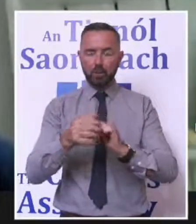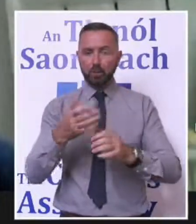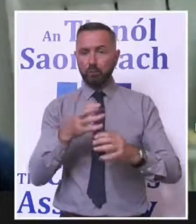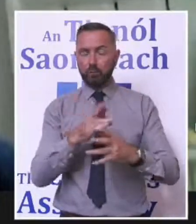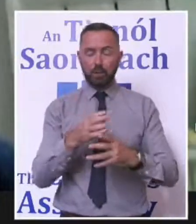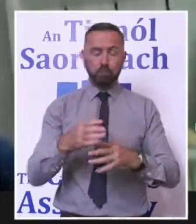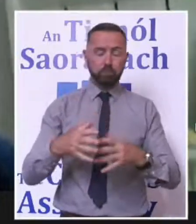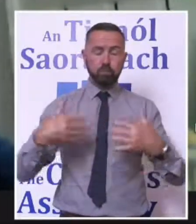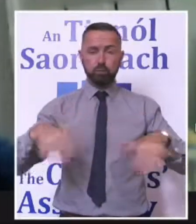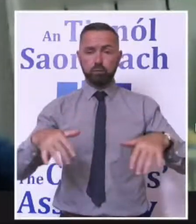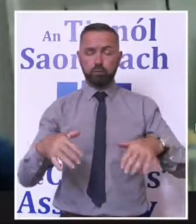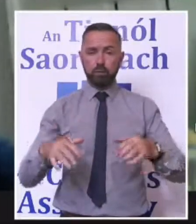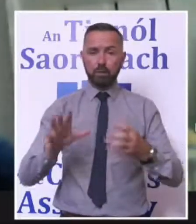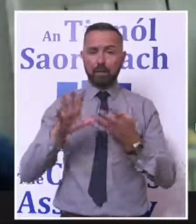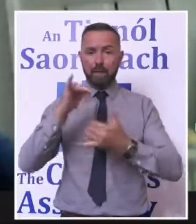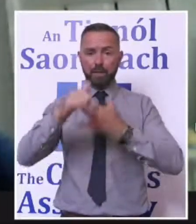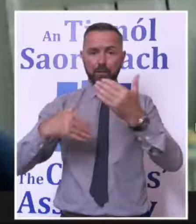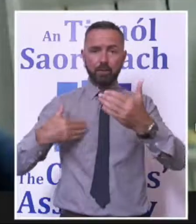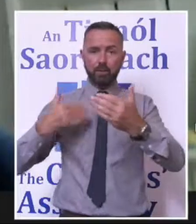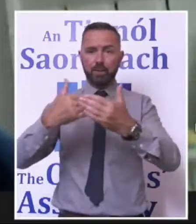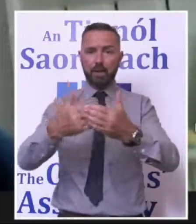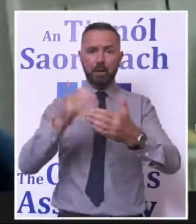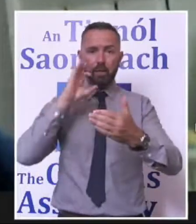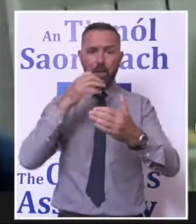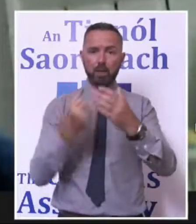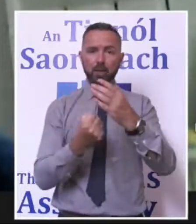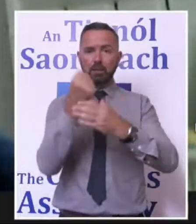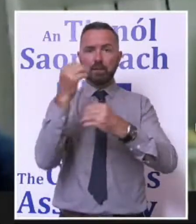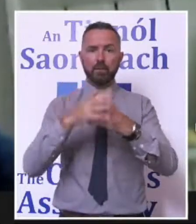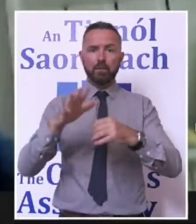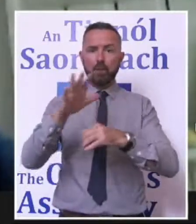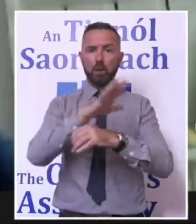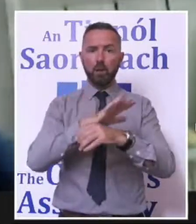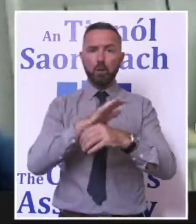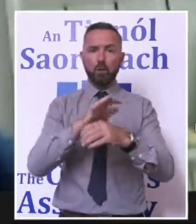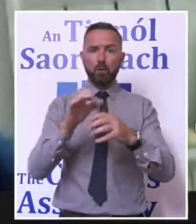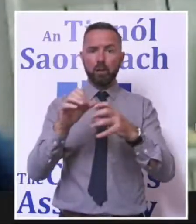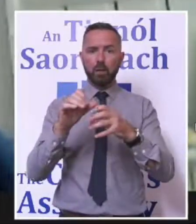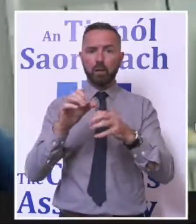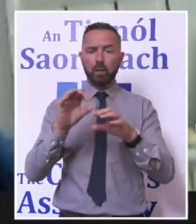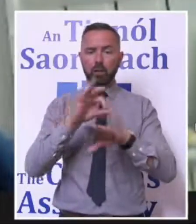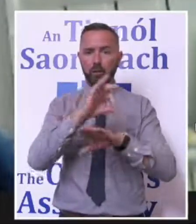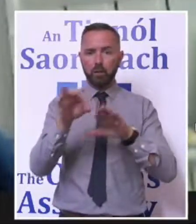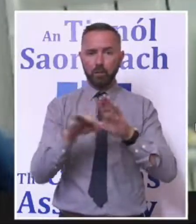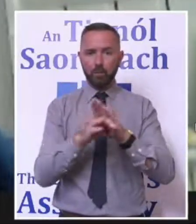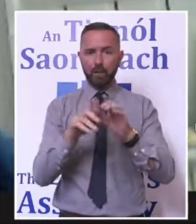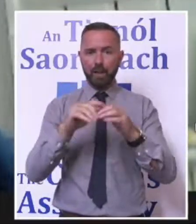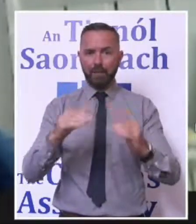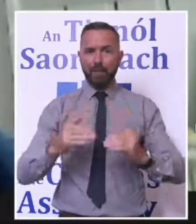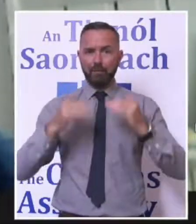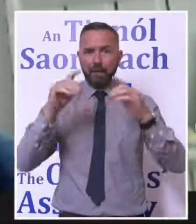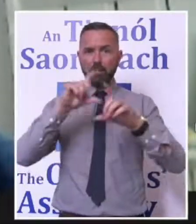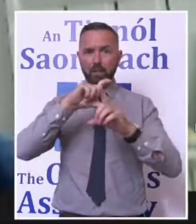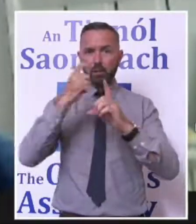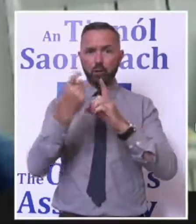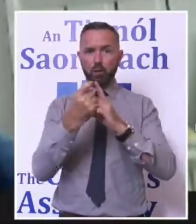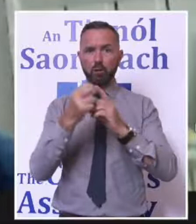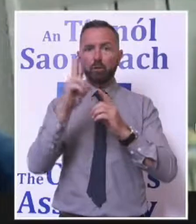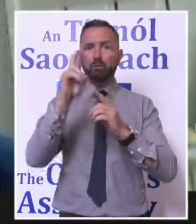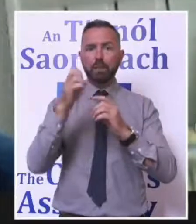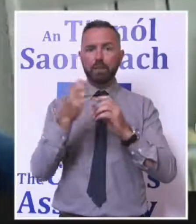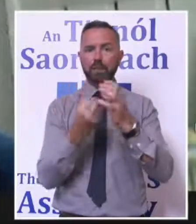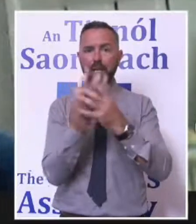Irish case over the last decade because of the success of local government in advancing culture regeneration, economic